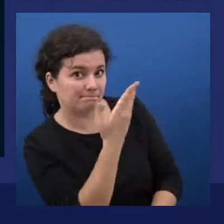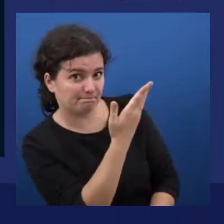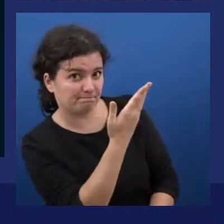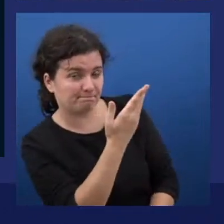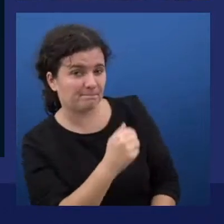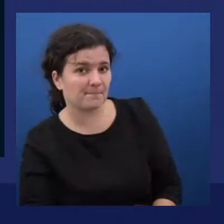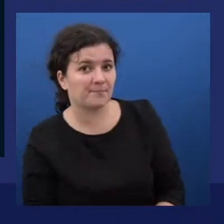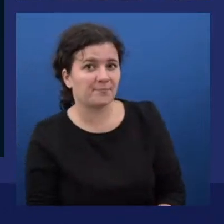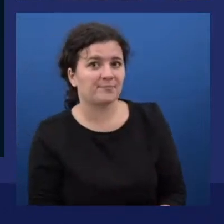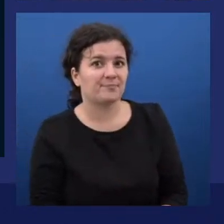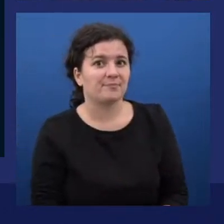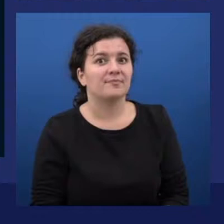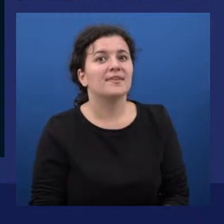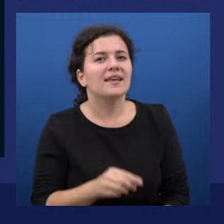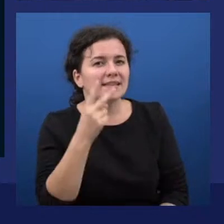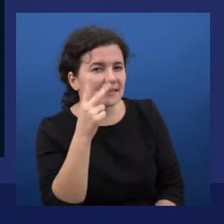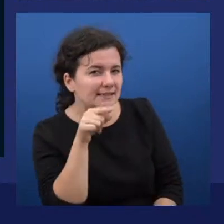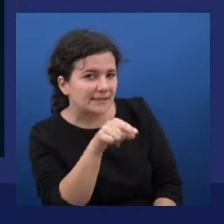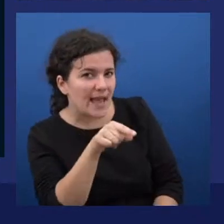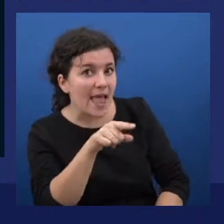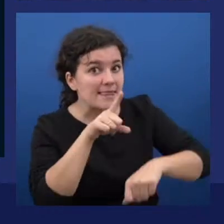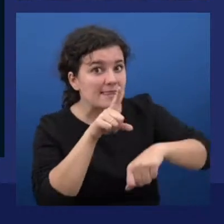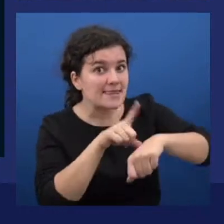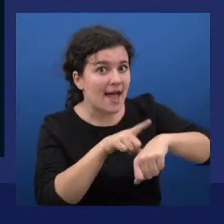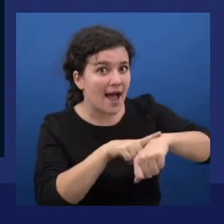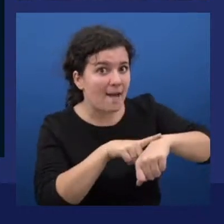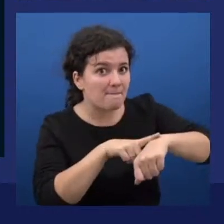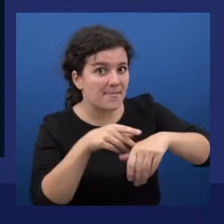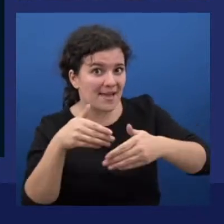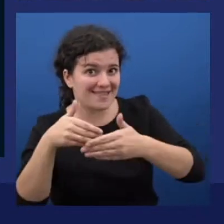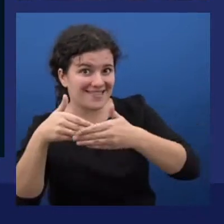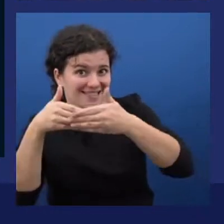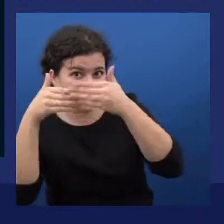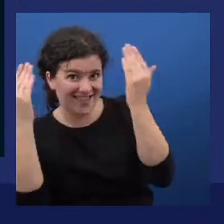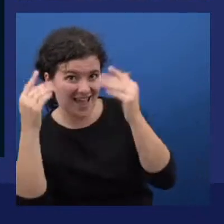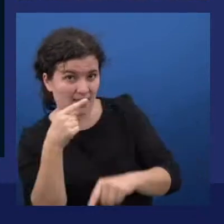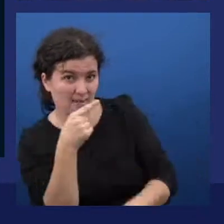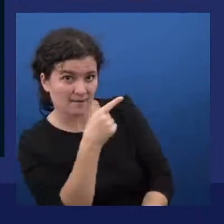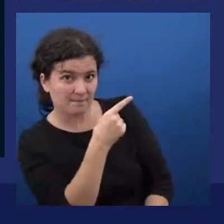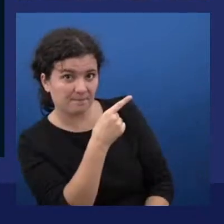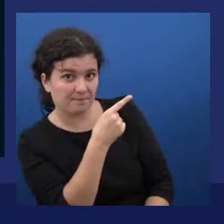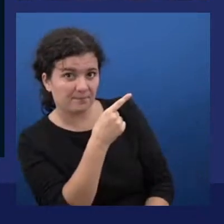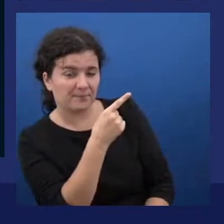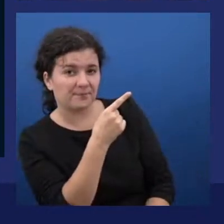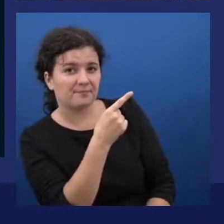time and date here, and then some kind of